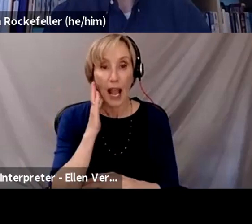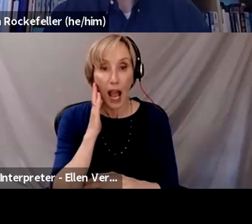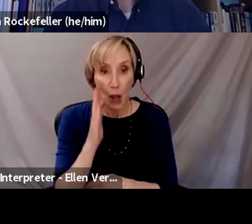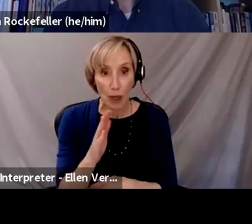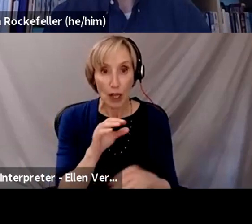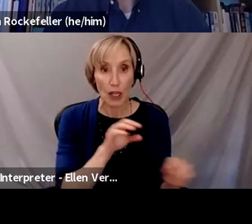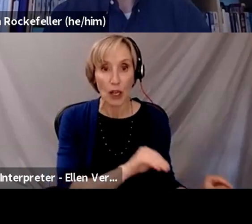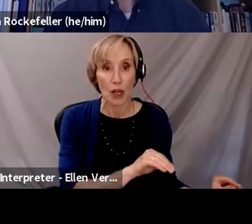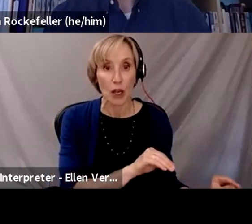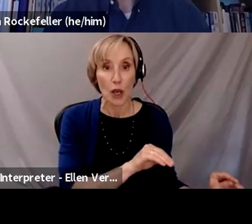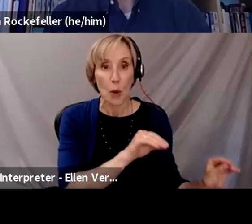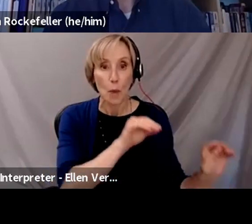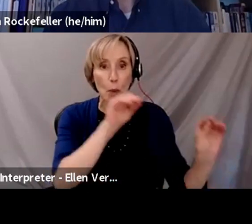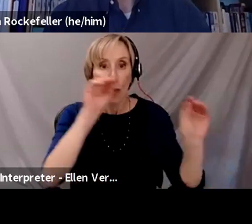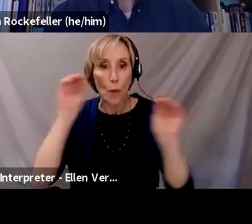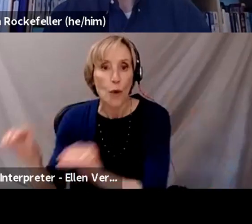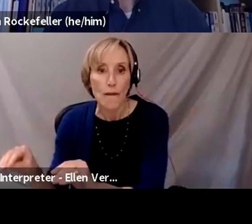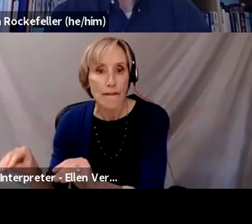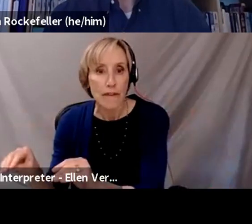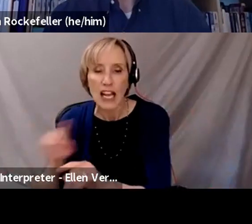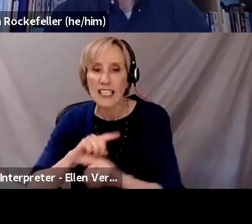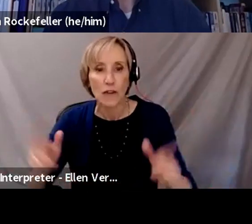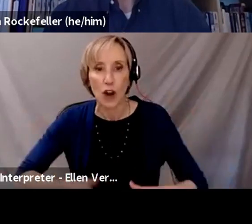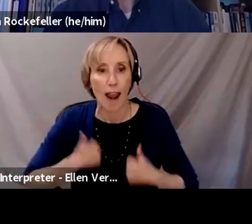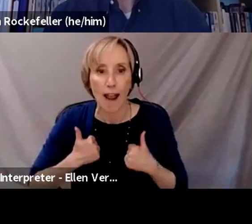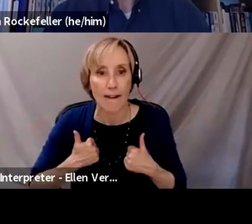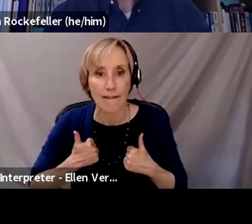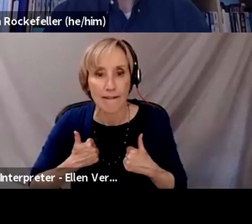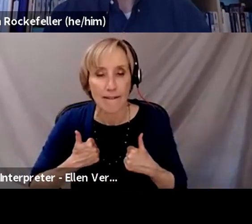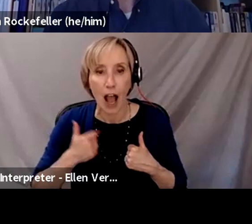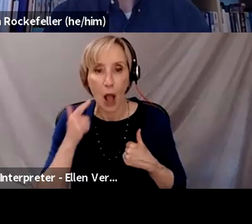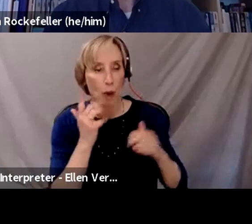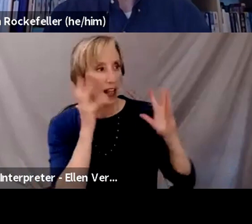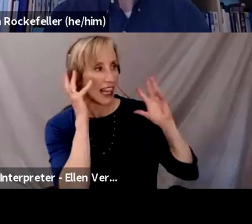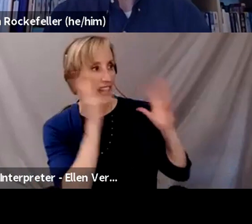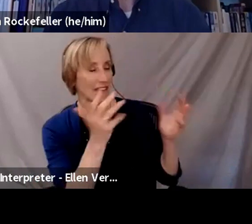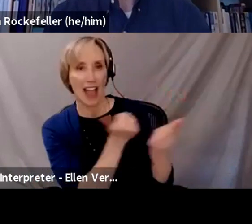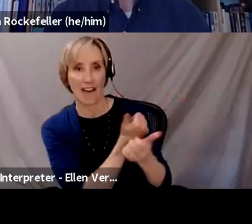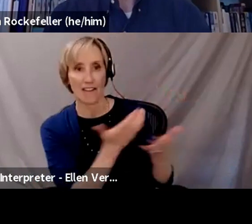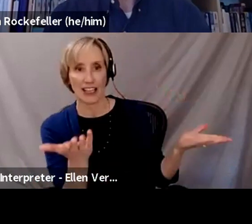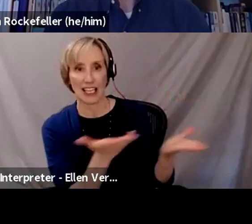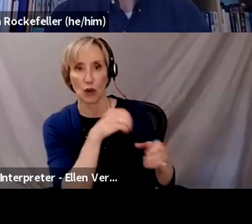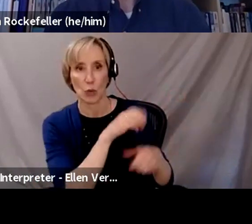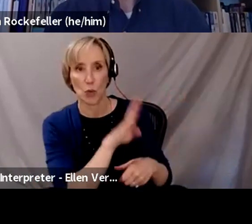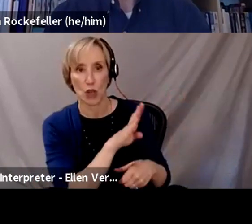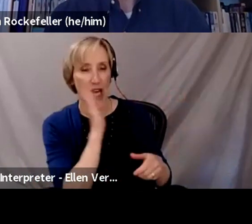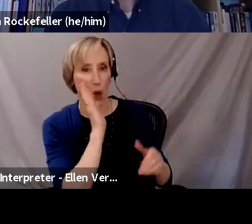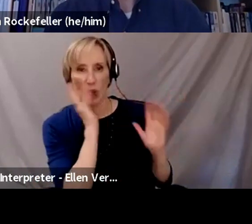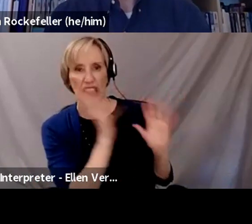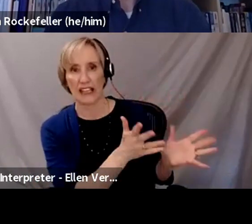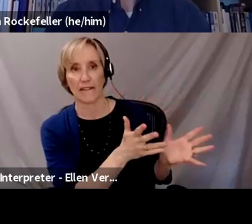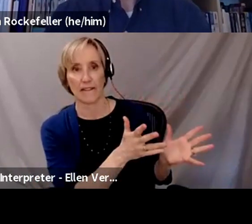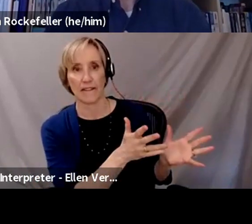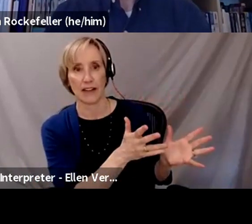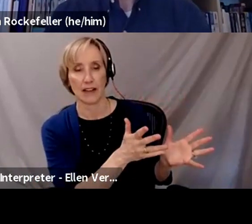and to uproot my life and to leave everything around here. And the amount of